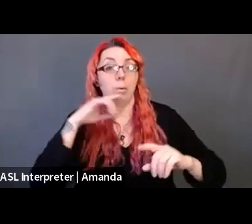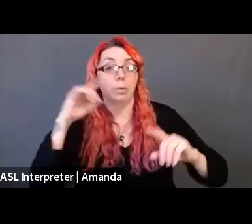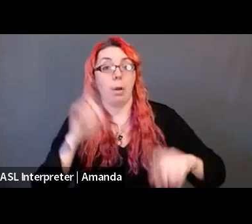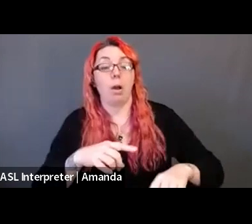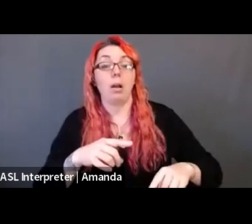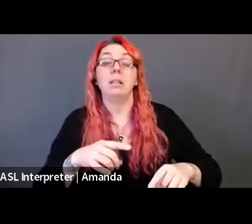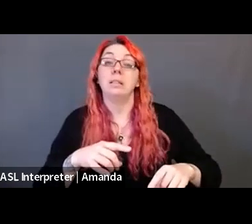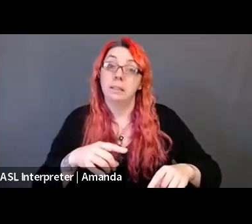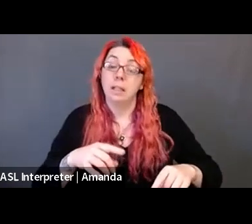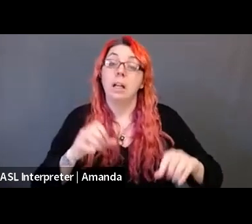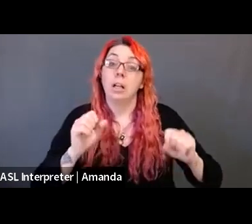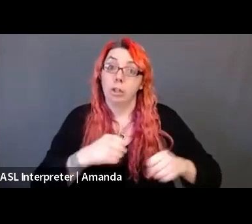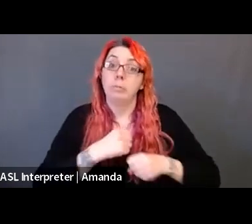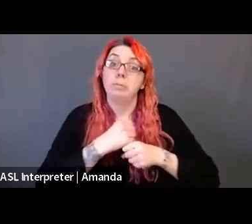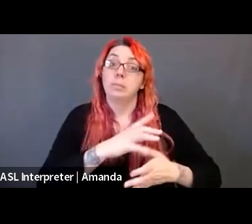and frankly, trauma,